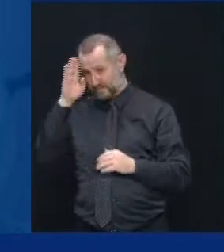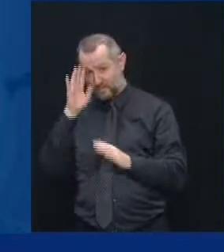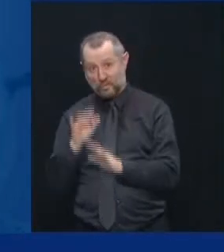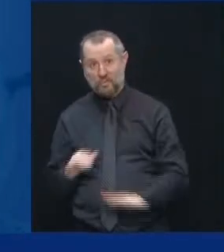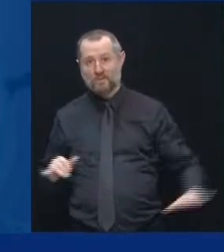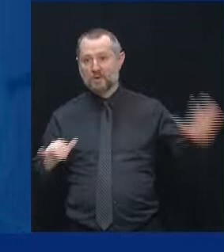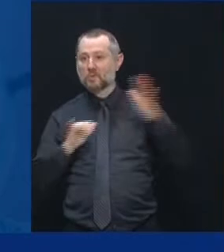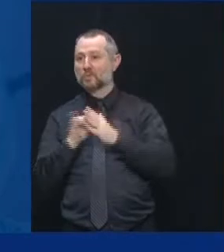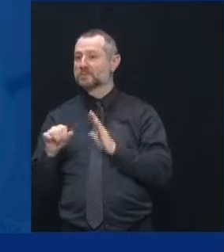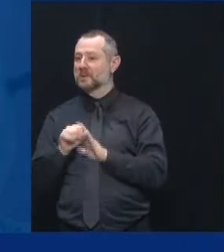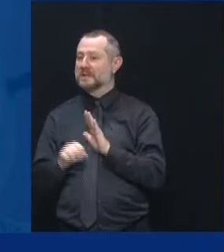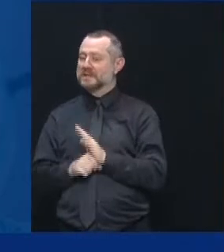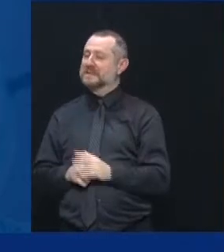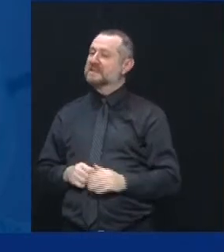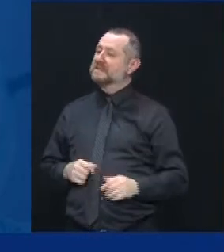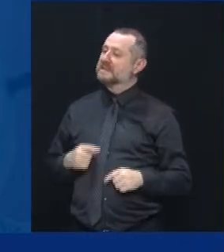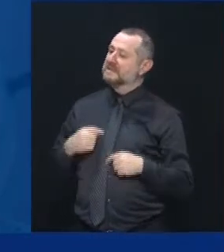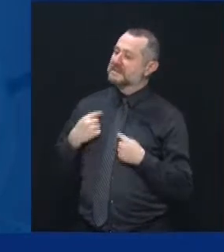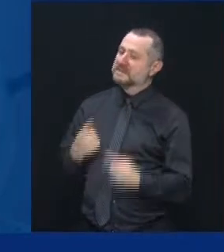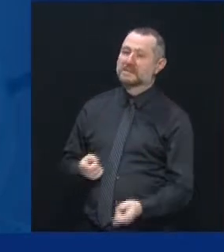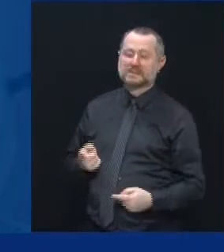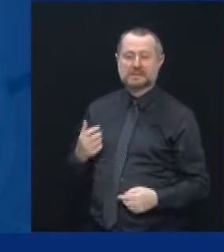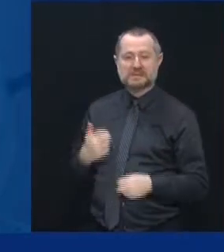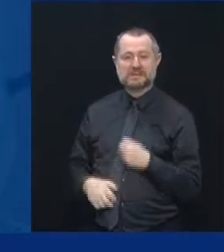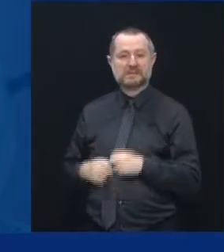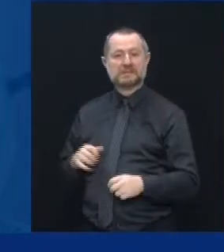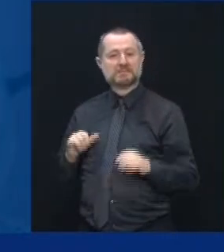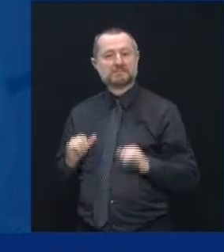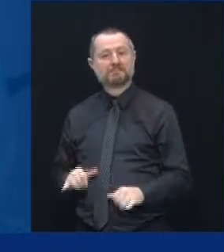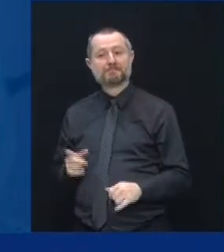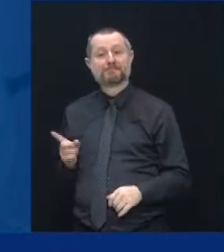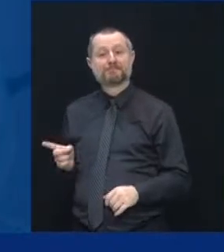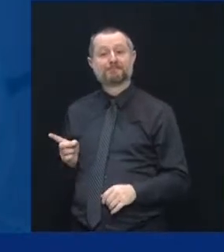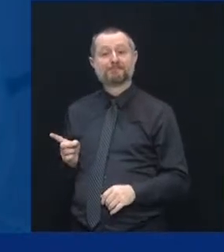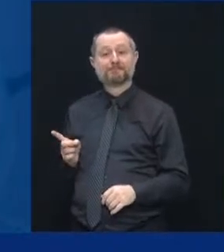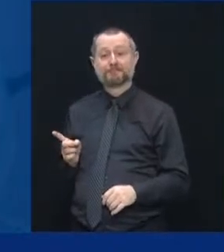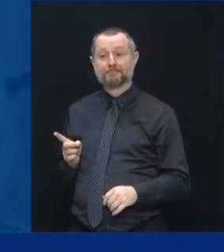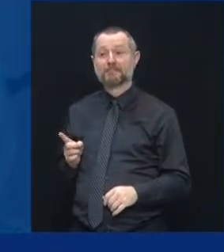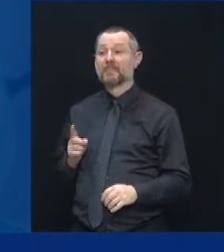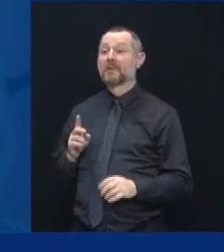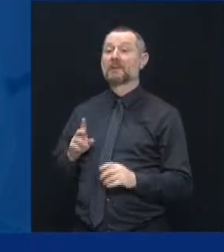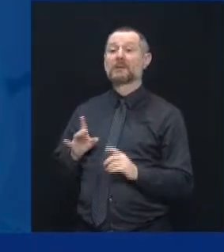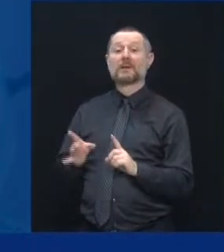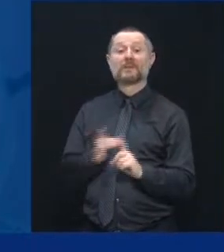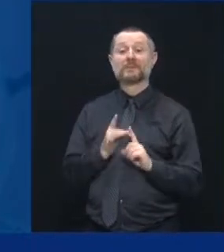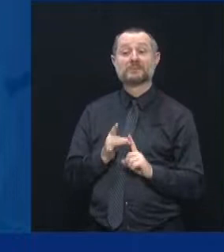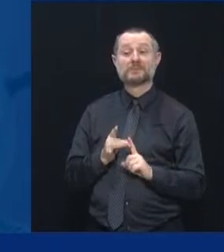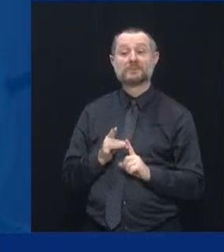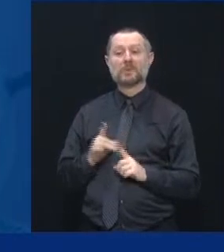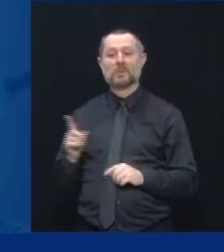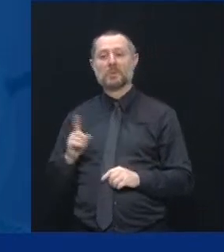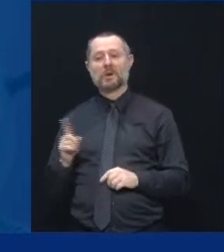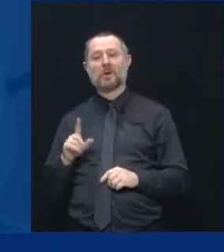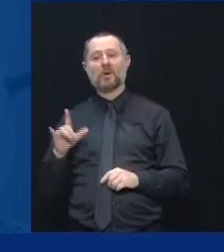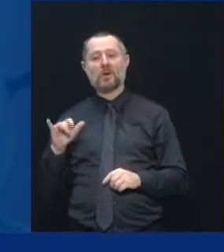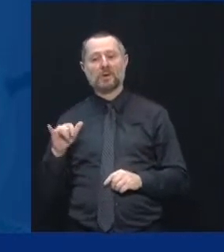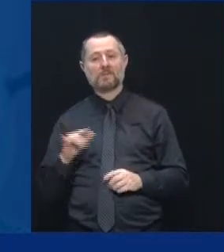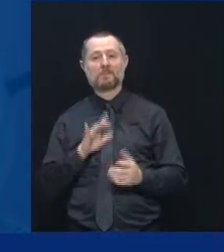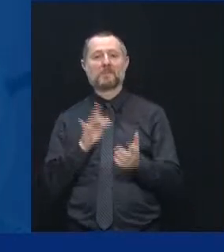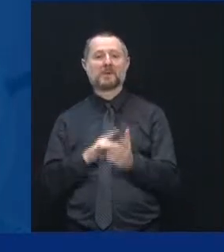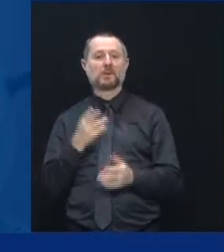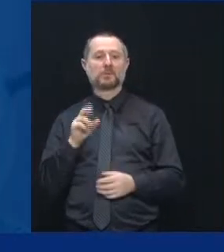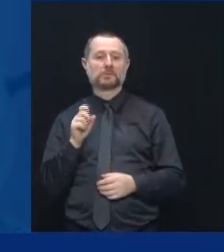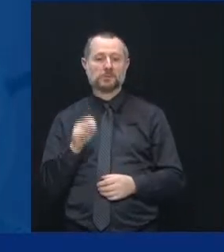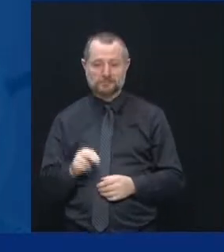an ongoing challenge and problem. Positivity, the highest rate is Long Island and the Mid-Hudson, which has also